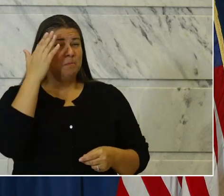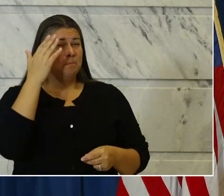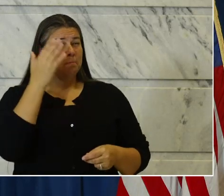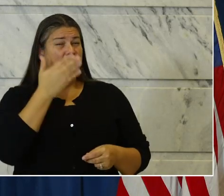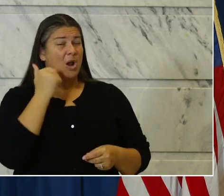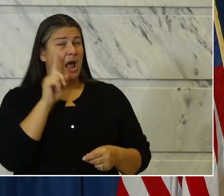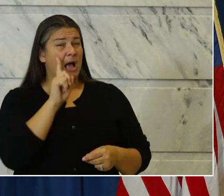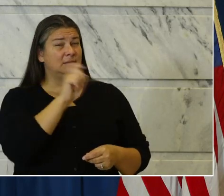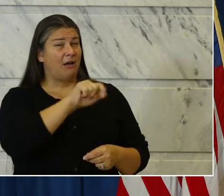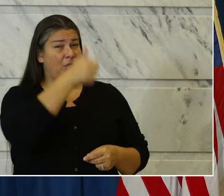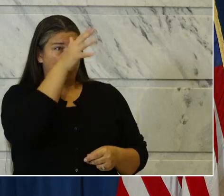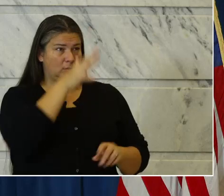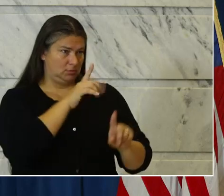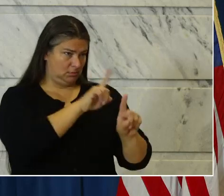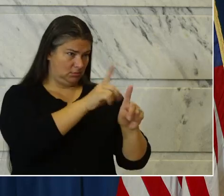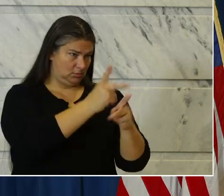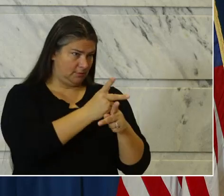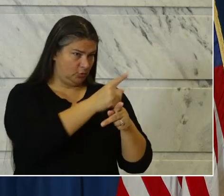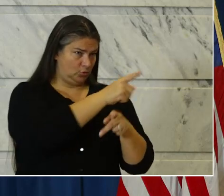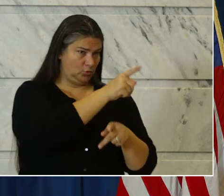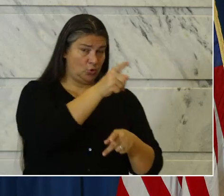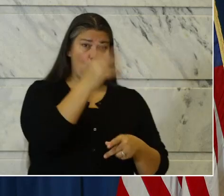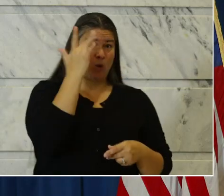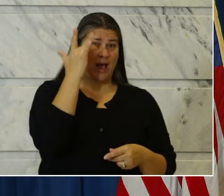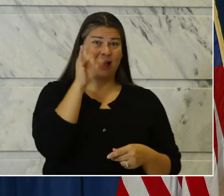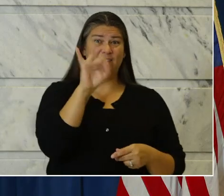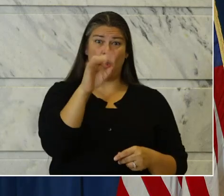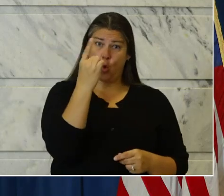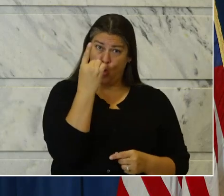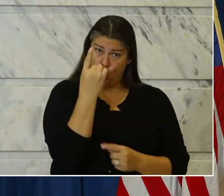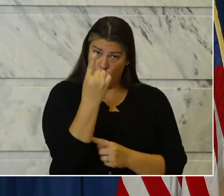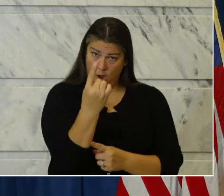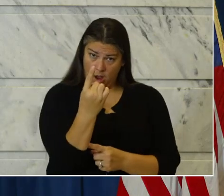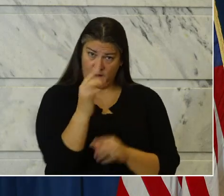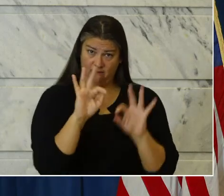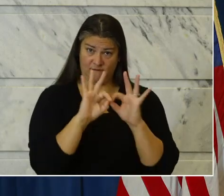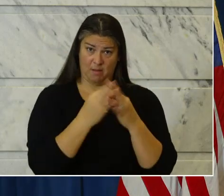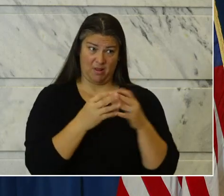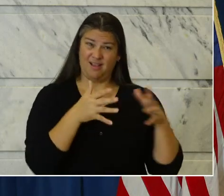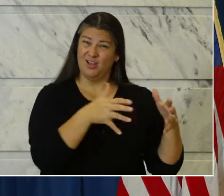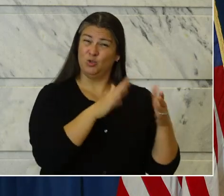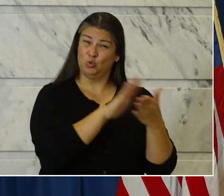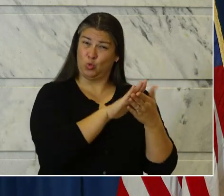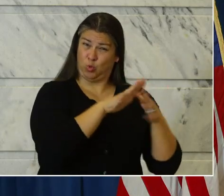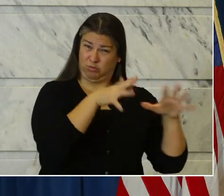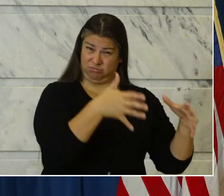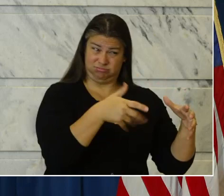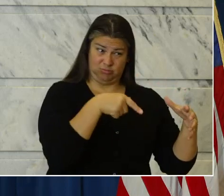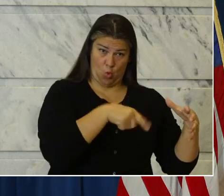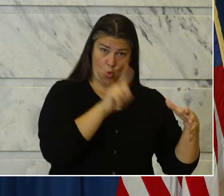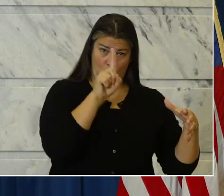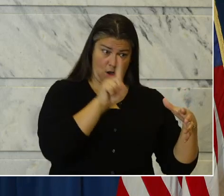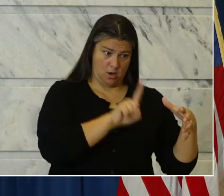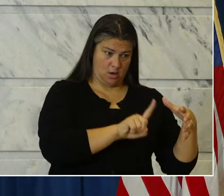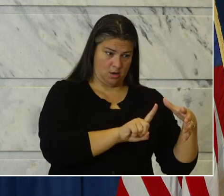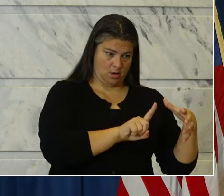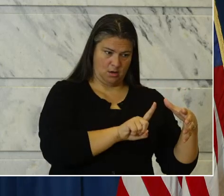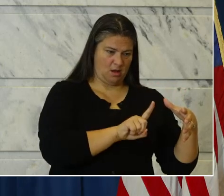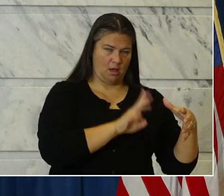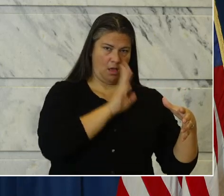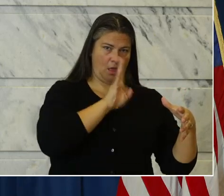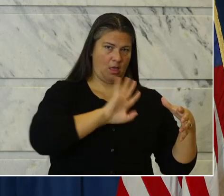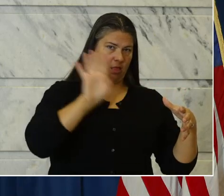the same, because remember, just one family going somewhere else, not following our